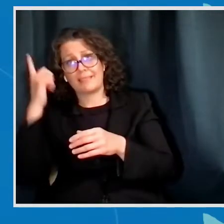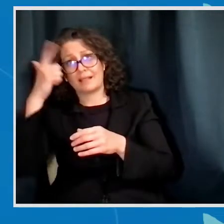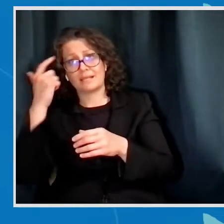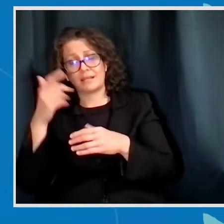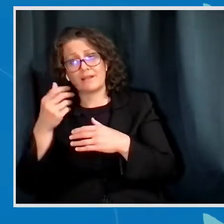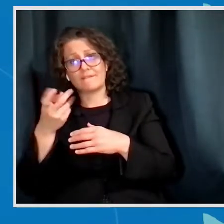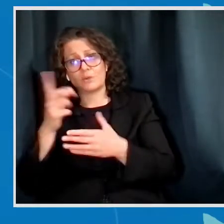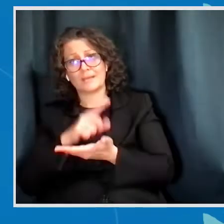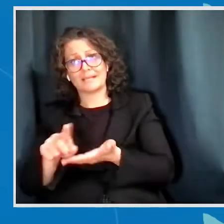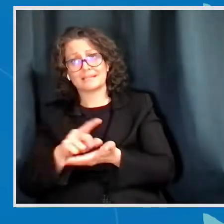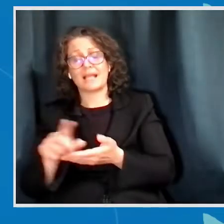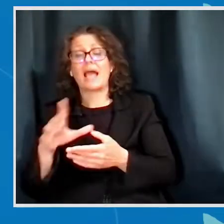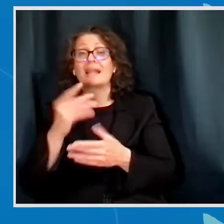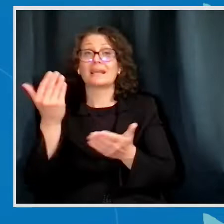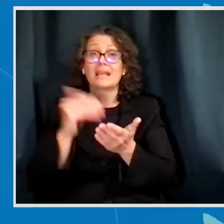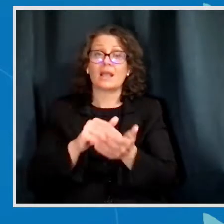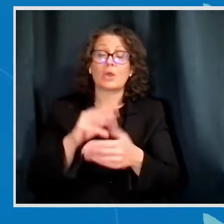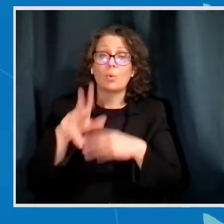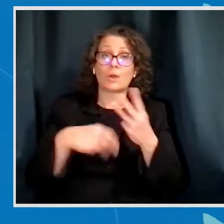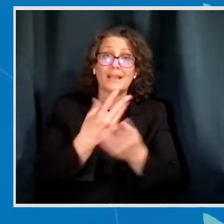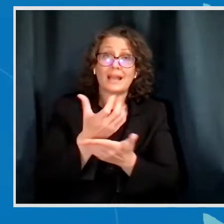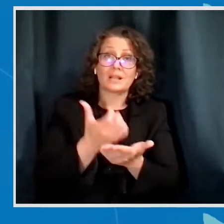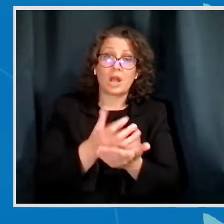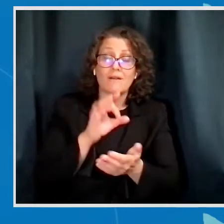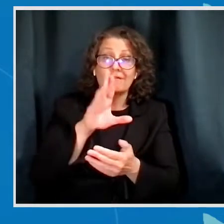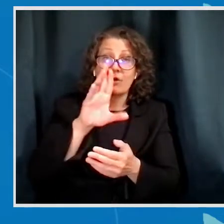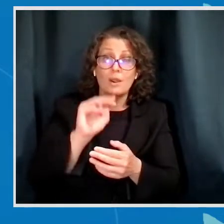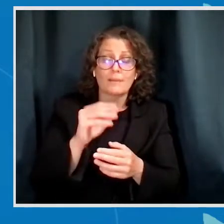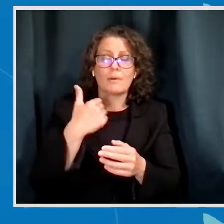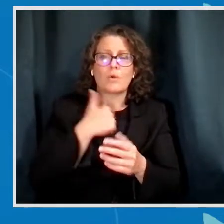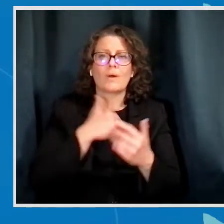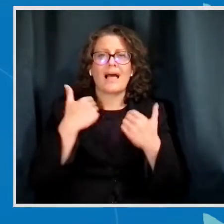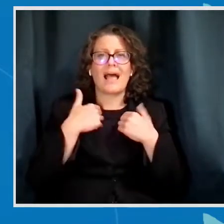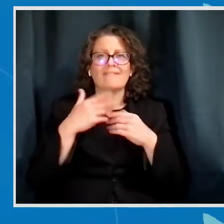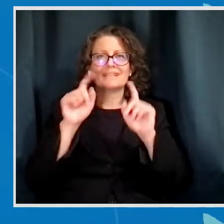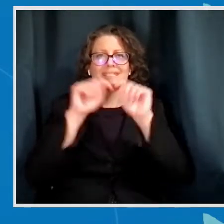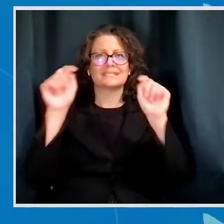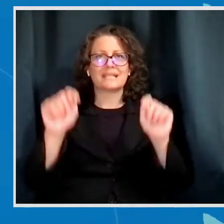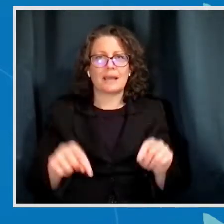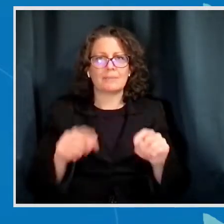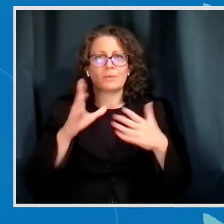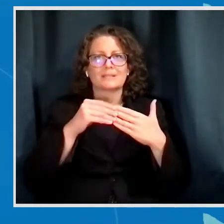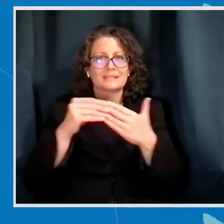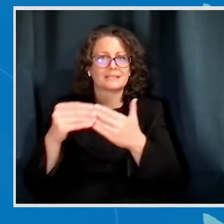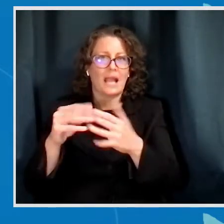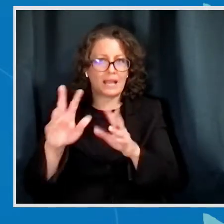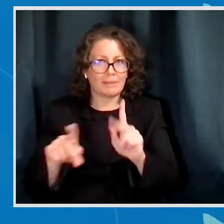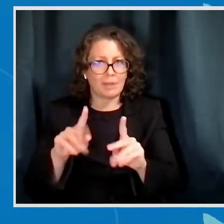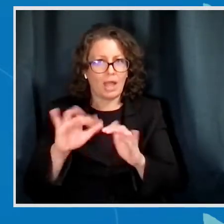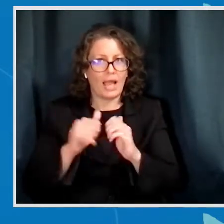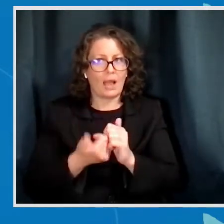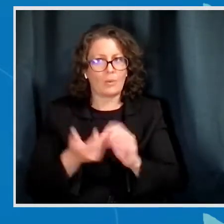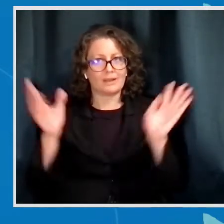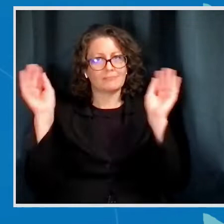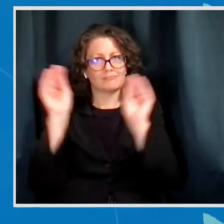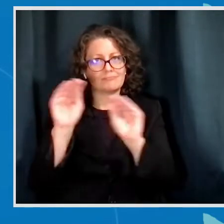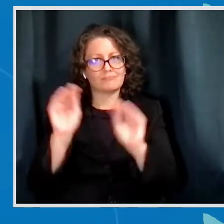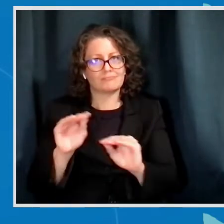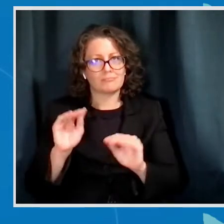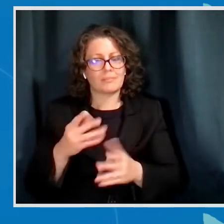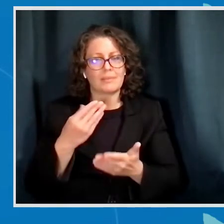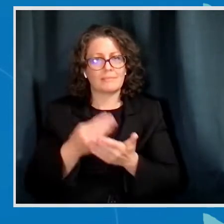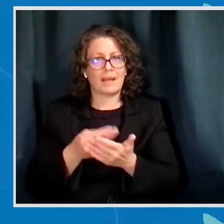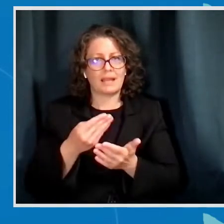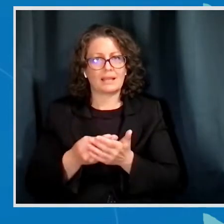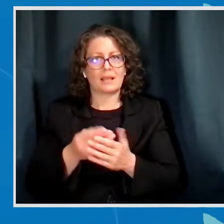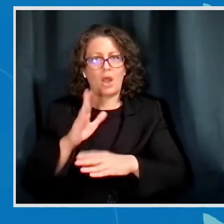our hope is we can put out a template which will actually guide people for how we can put this money on the table and invest.